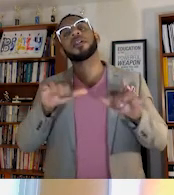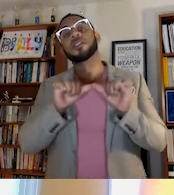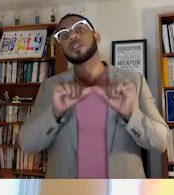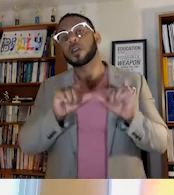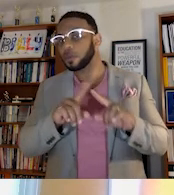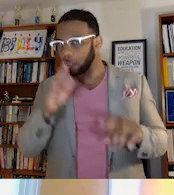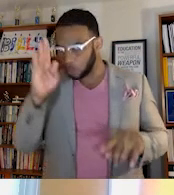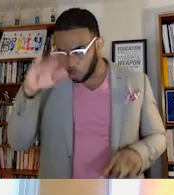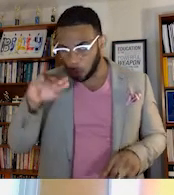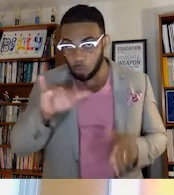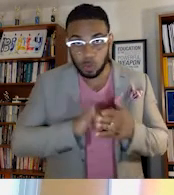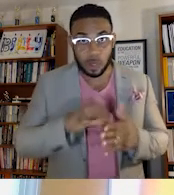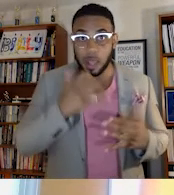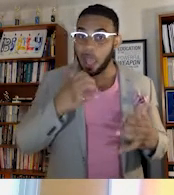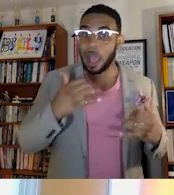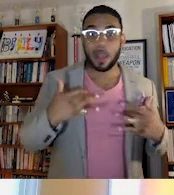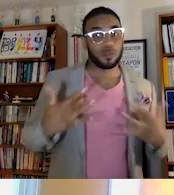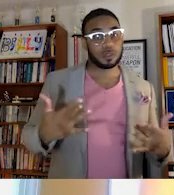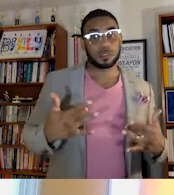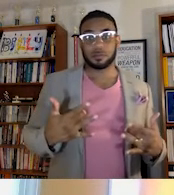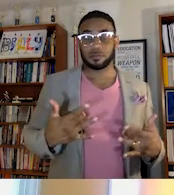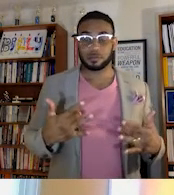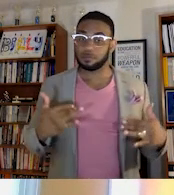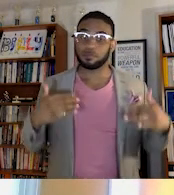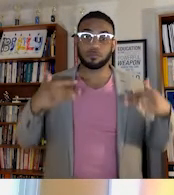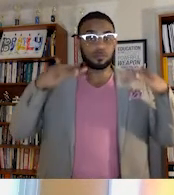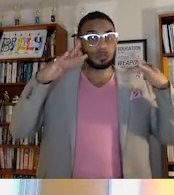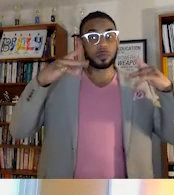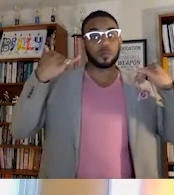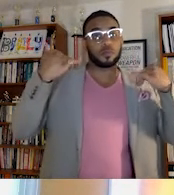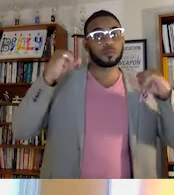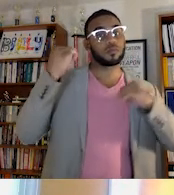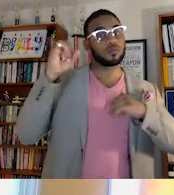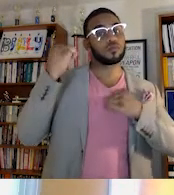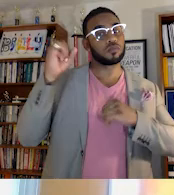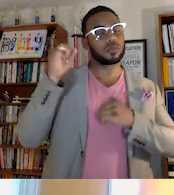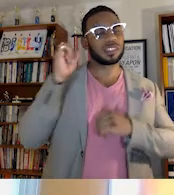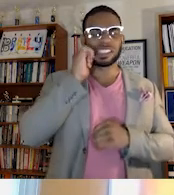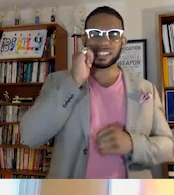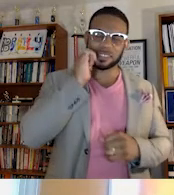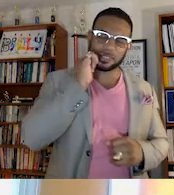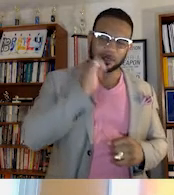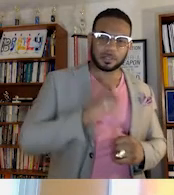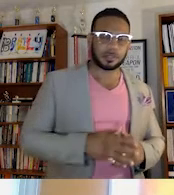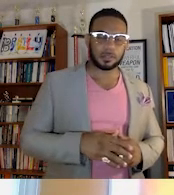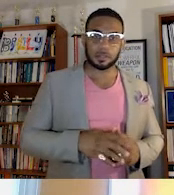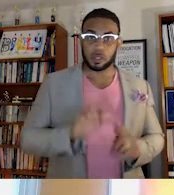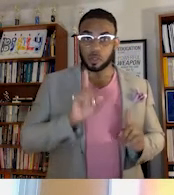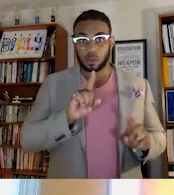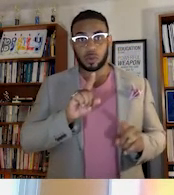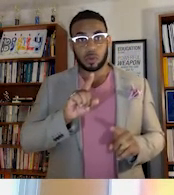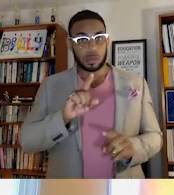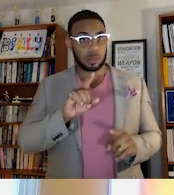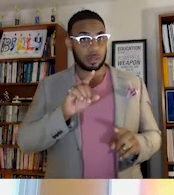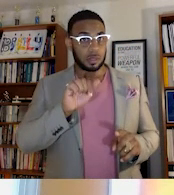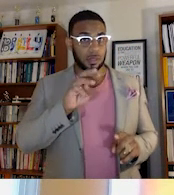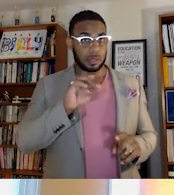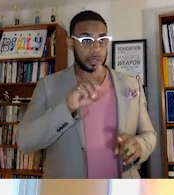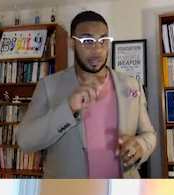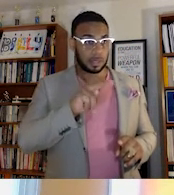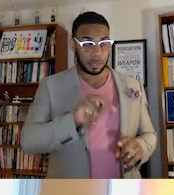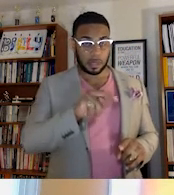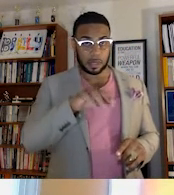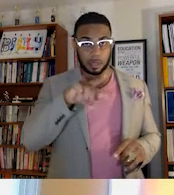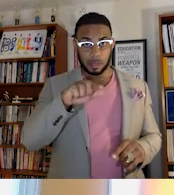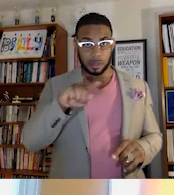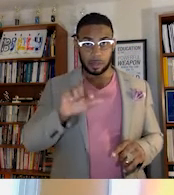goes, but know that New York is hot and people are protesting every single day. You go to Camden Plaza,